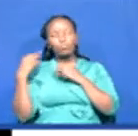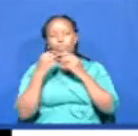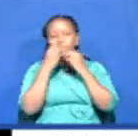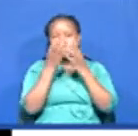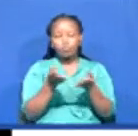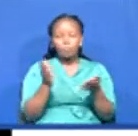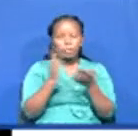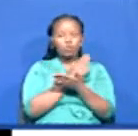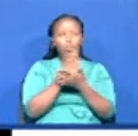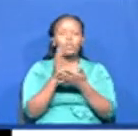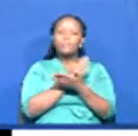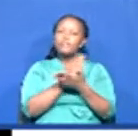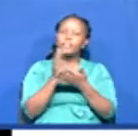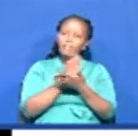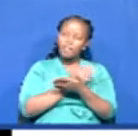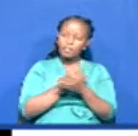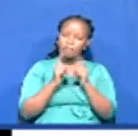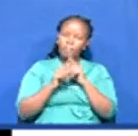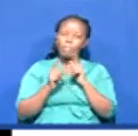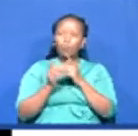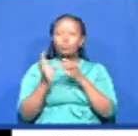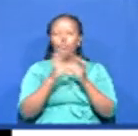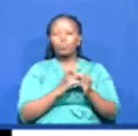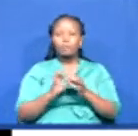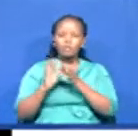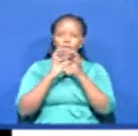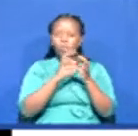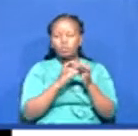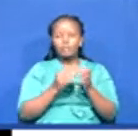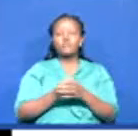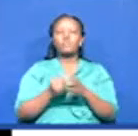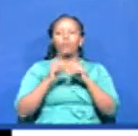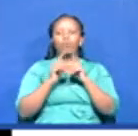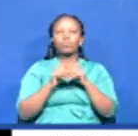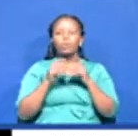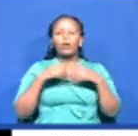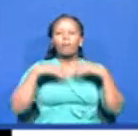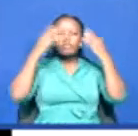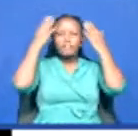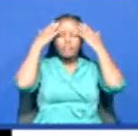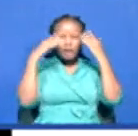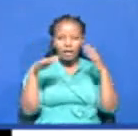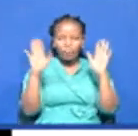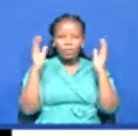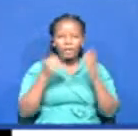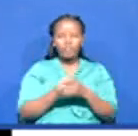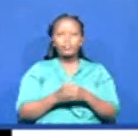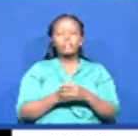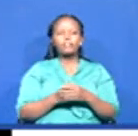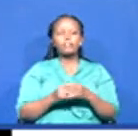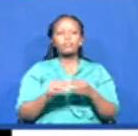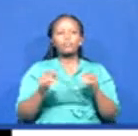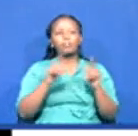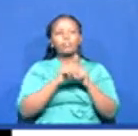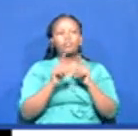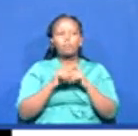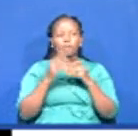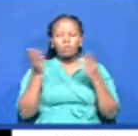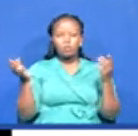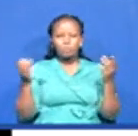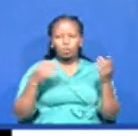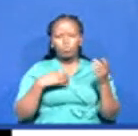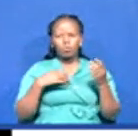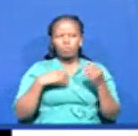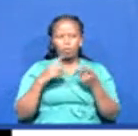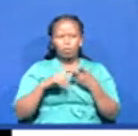collaborating, working with enforcement agencies, and raising awareness. But is this enough? Is this enough to